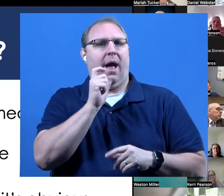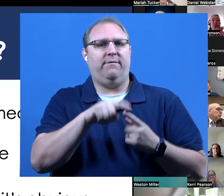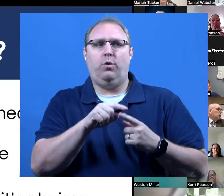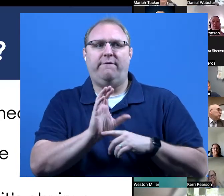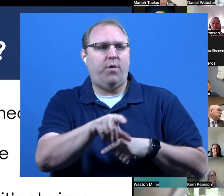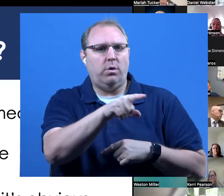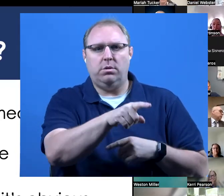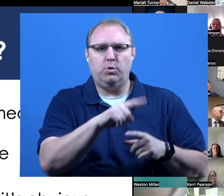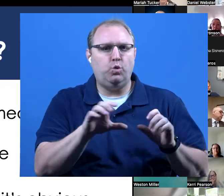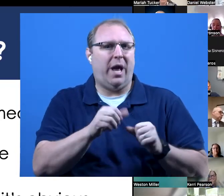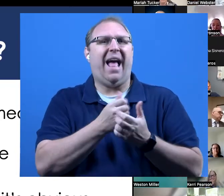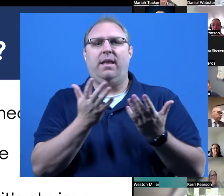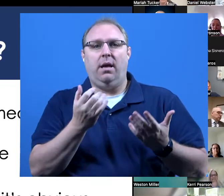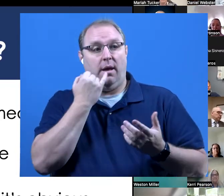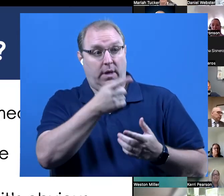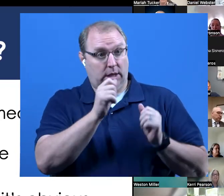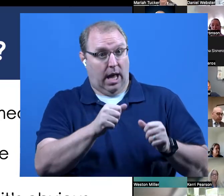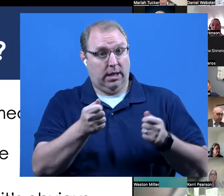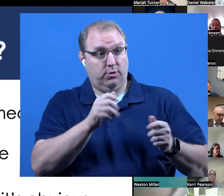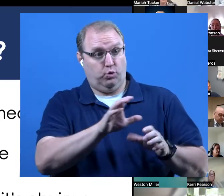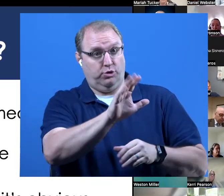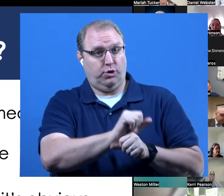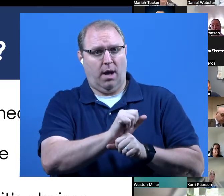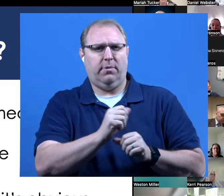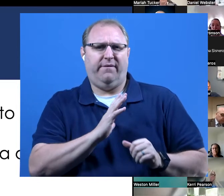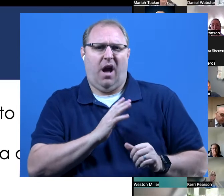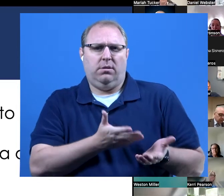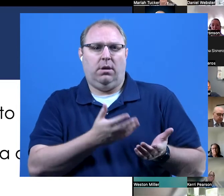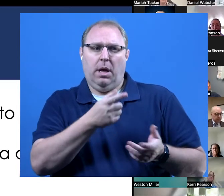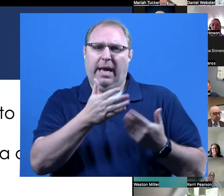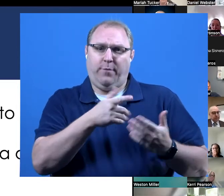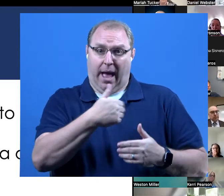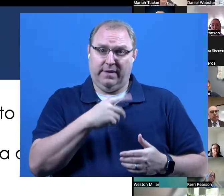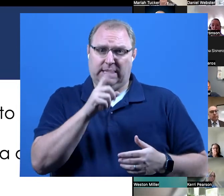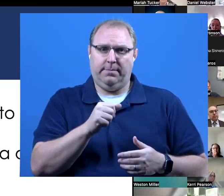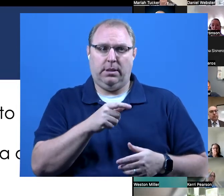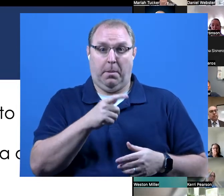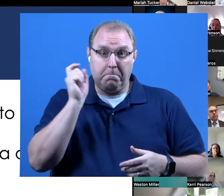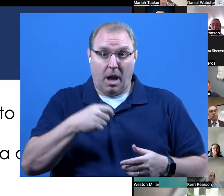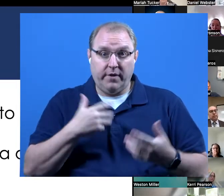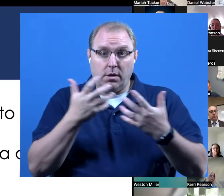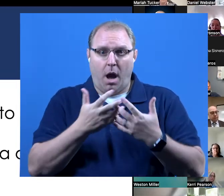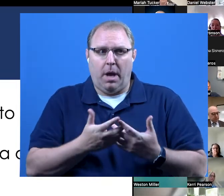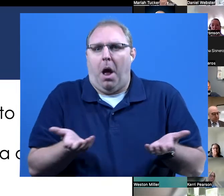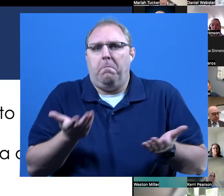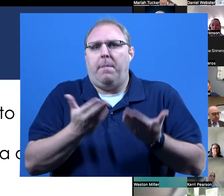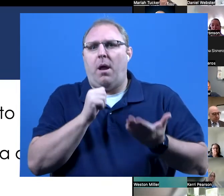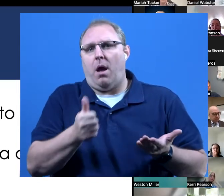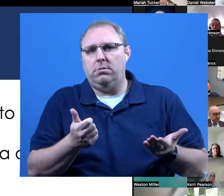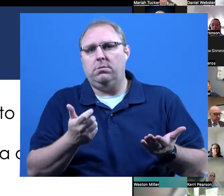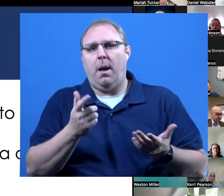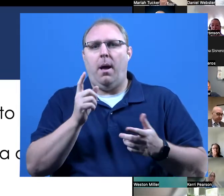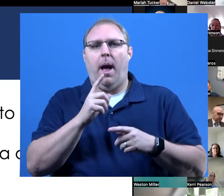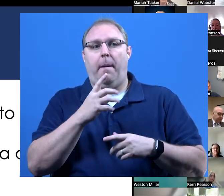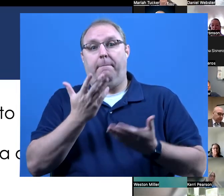disability, even if it looks obvious to you. Again, we're going to bring that back to HR as we need to. So what